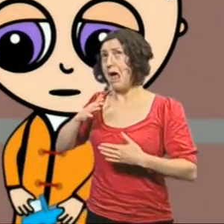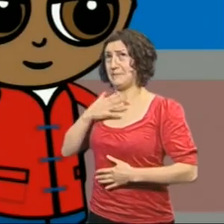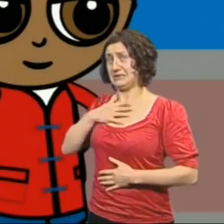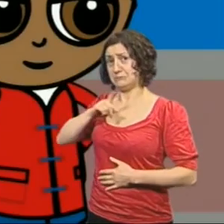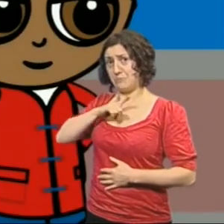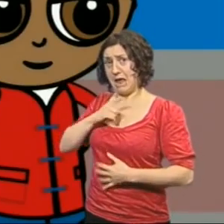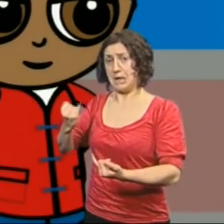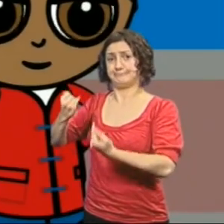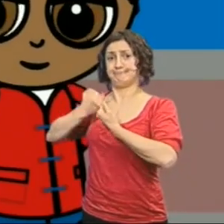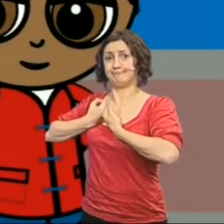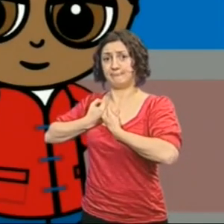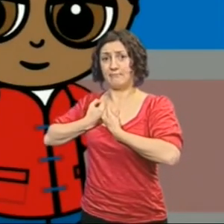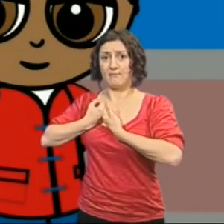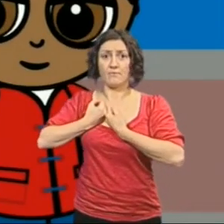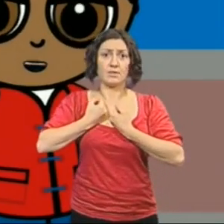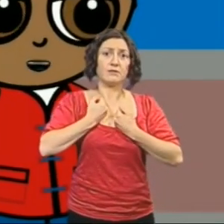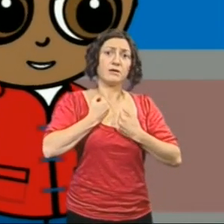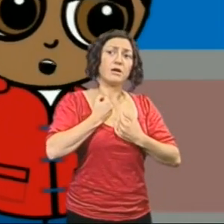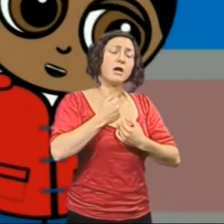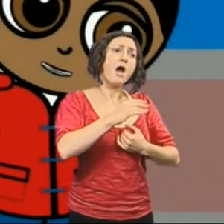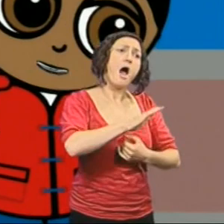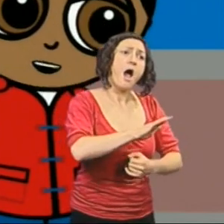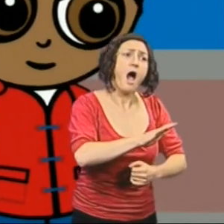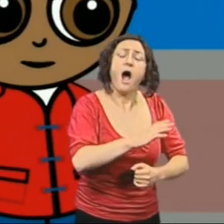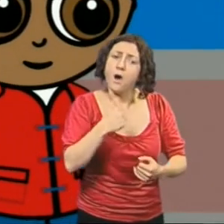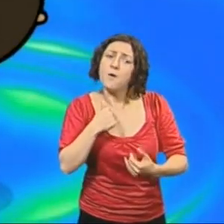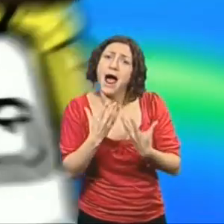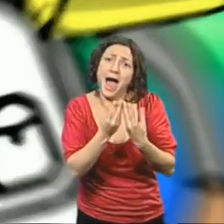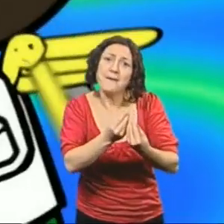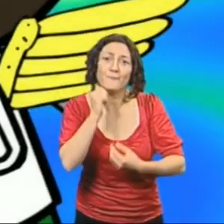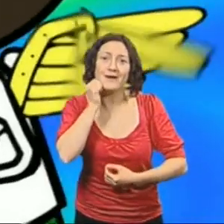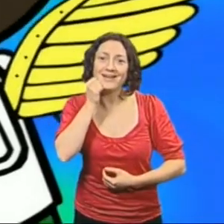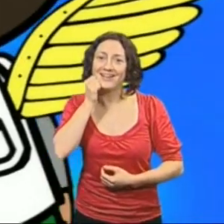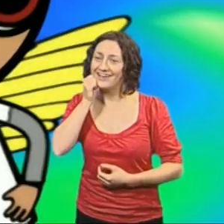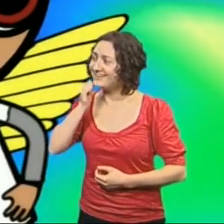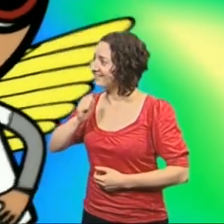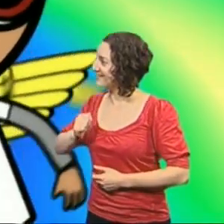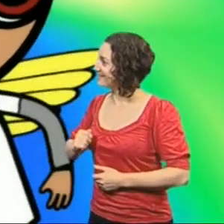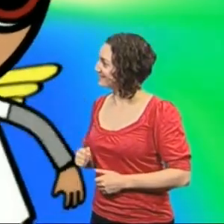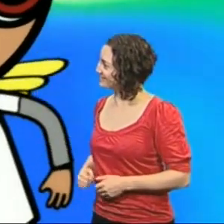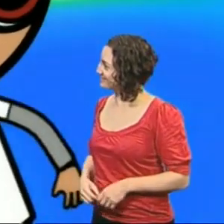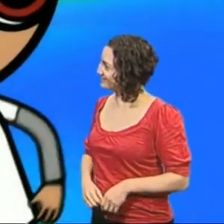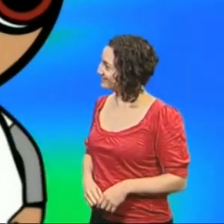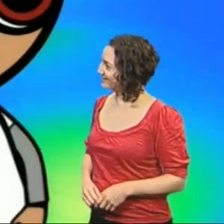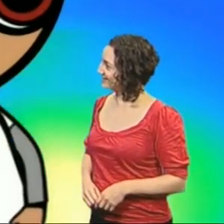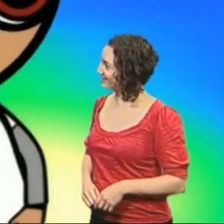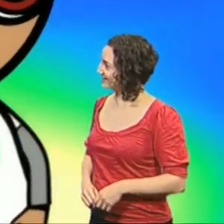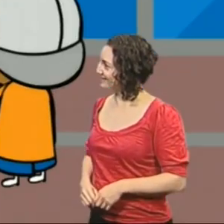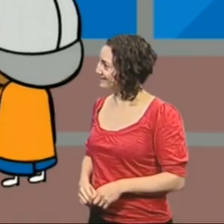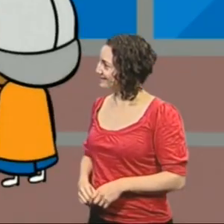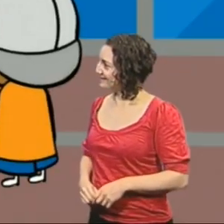fault. If you put it like that... Of course we'll help. Angels, angels, angels of